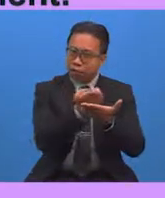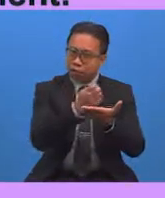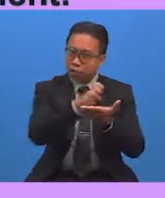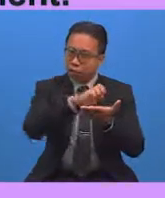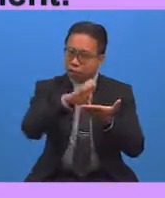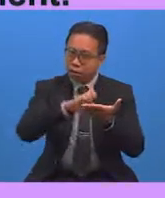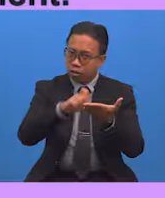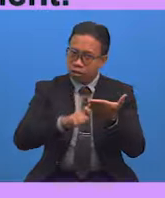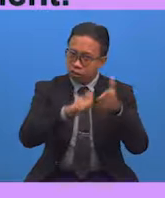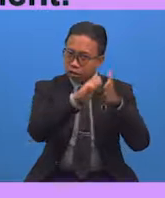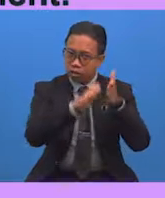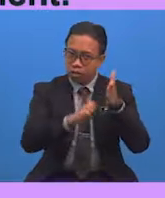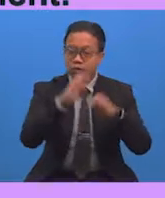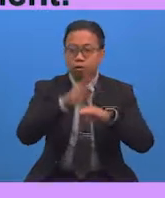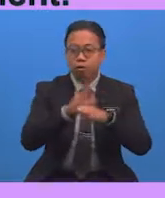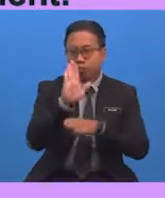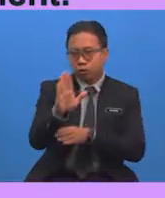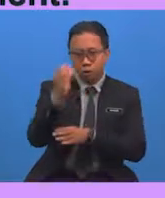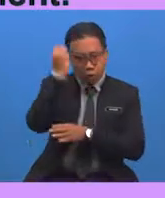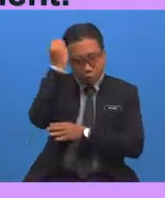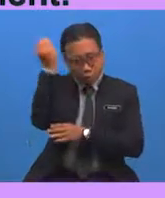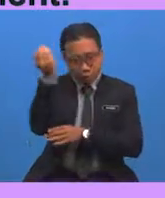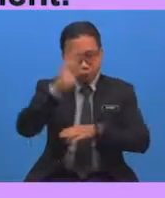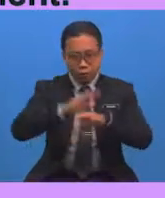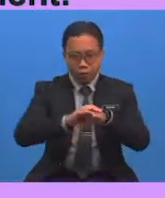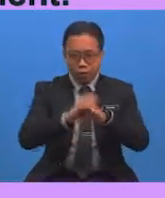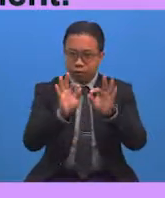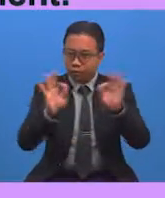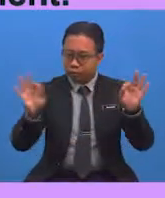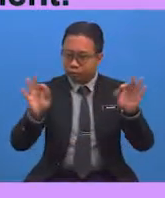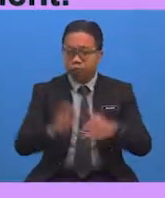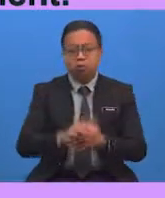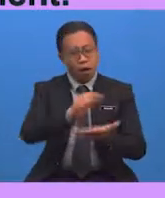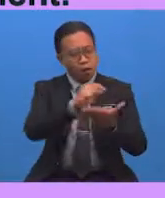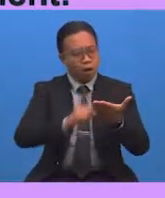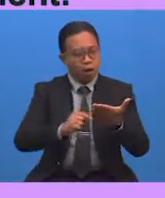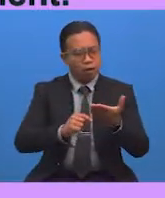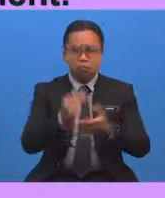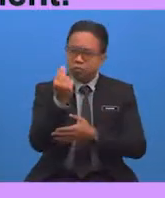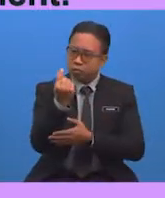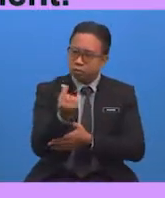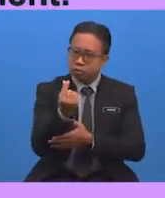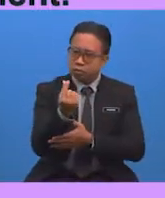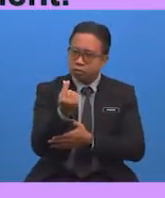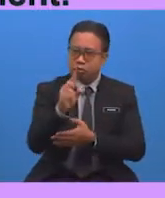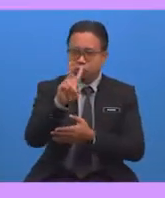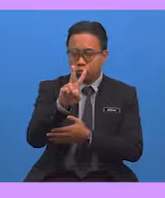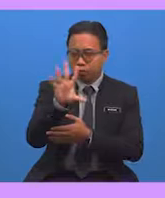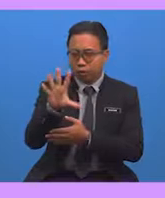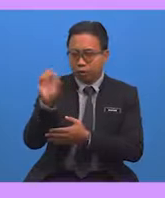your opinion on the statement. Write at least 250